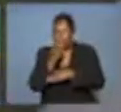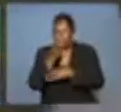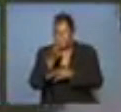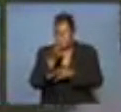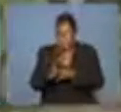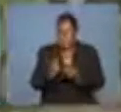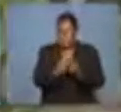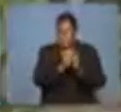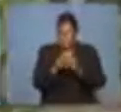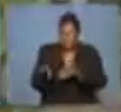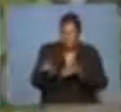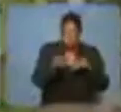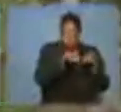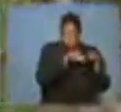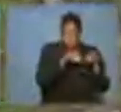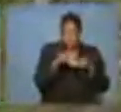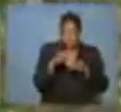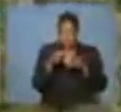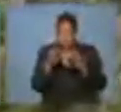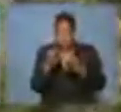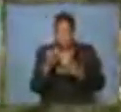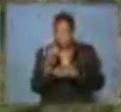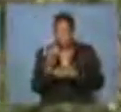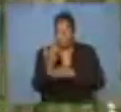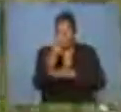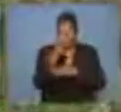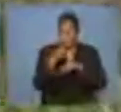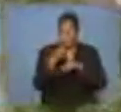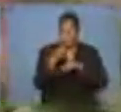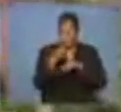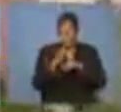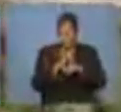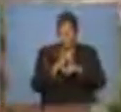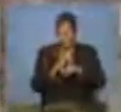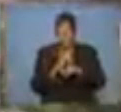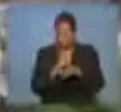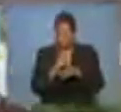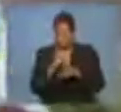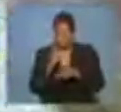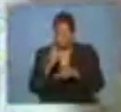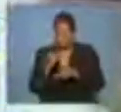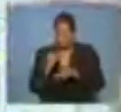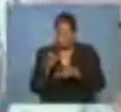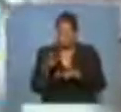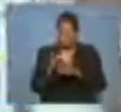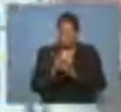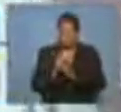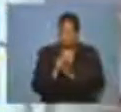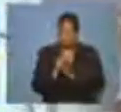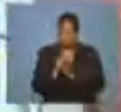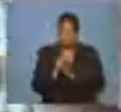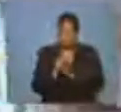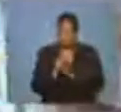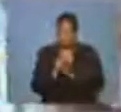together. You know, we remove the casuarinas from a lot of our beaches and we plant native trees. Casuarinas don't hold the sand together. They have very shallow